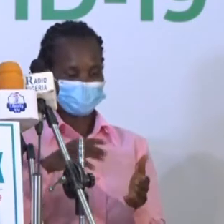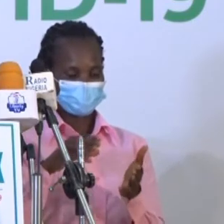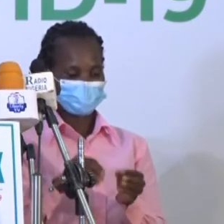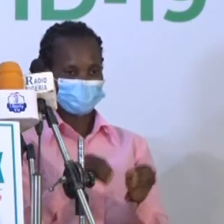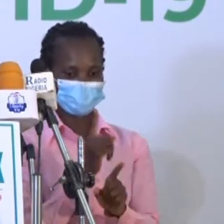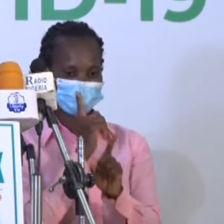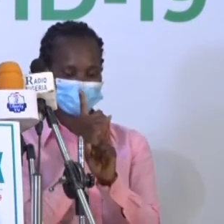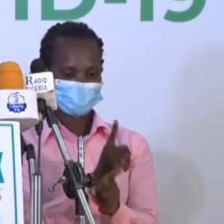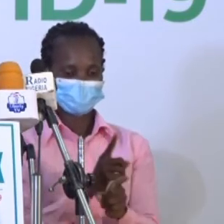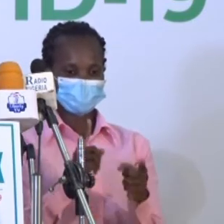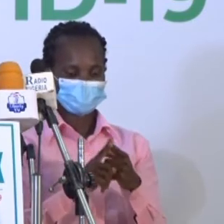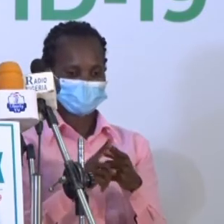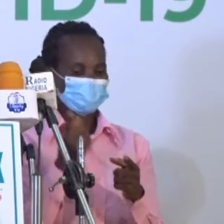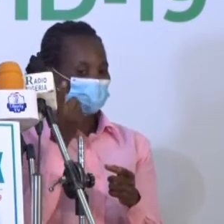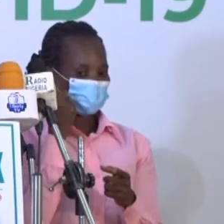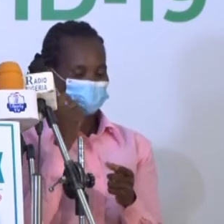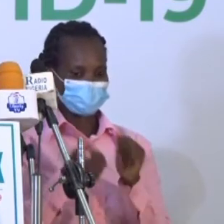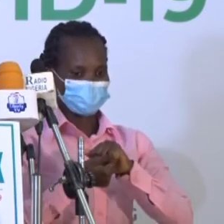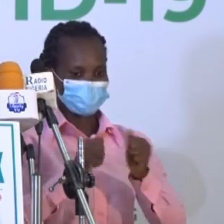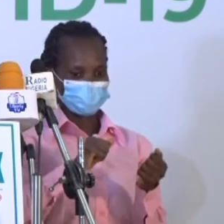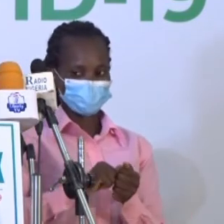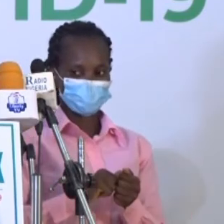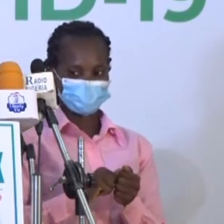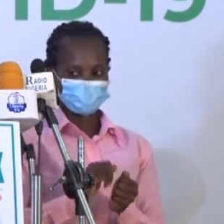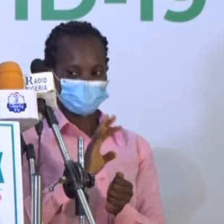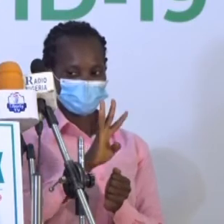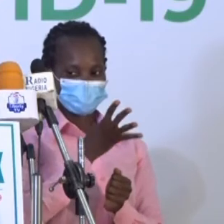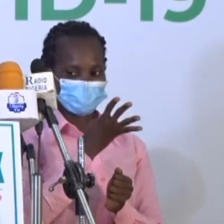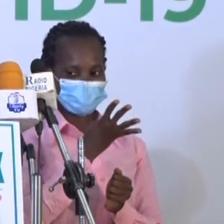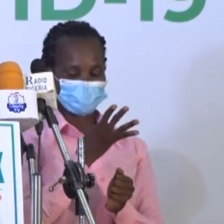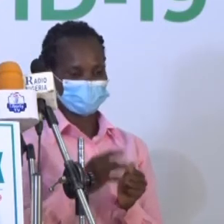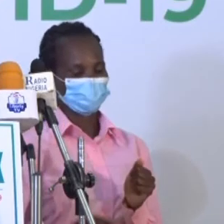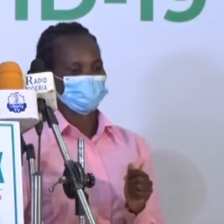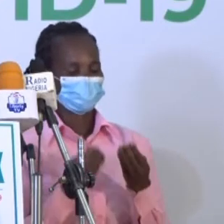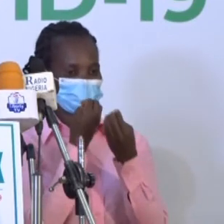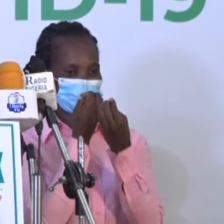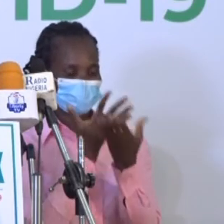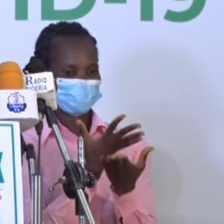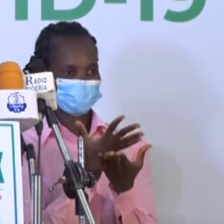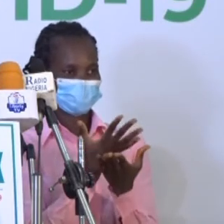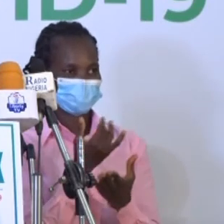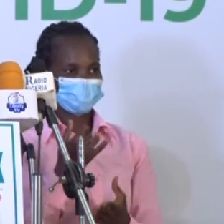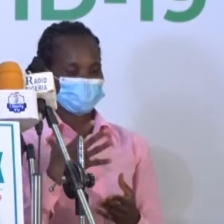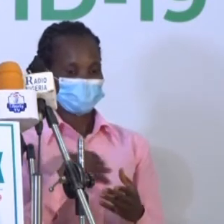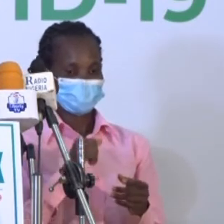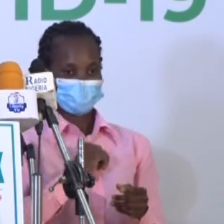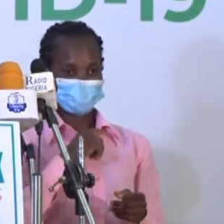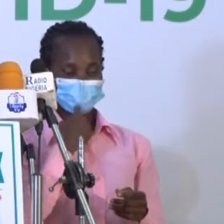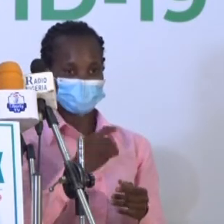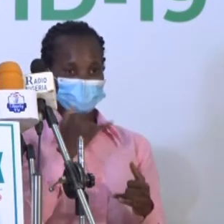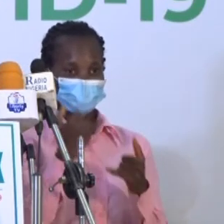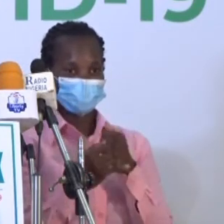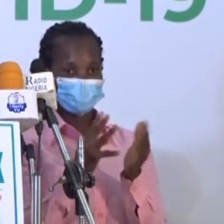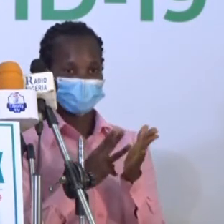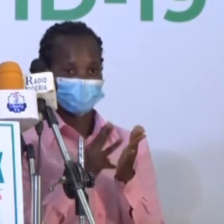our websites. Meanwhile, the Director General announced the untimely death of Mr. Uche Unjoku, a logistic